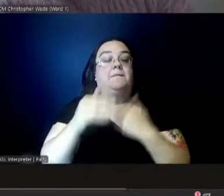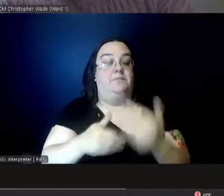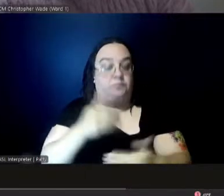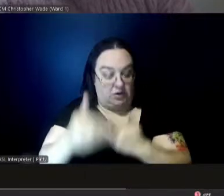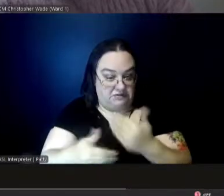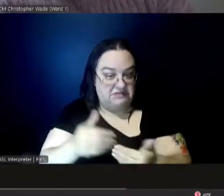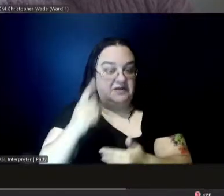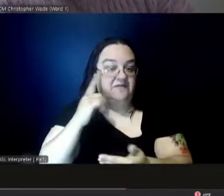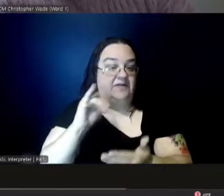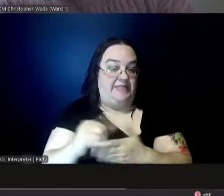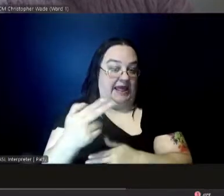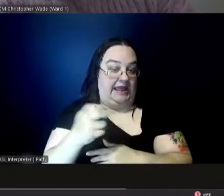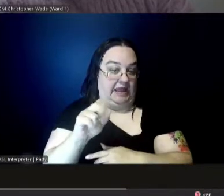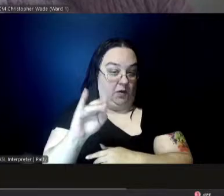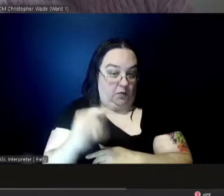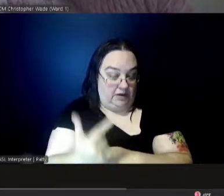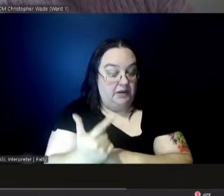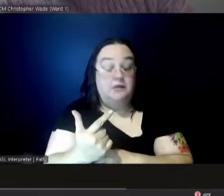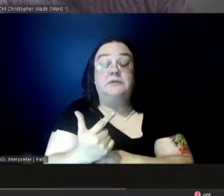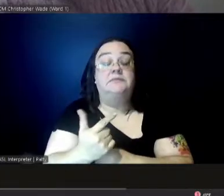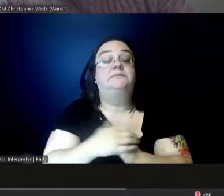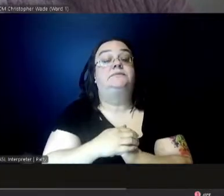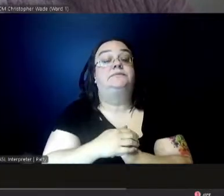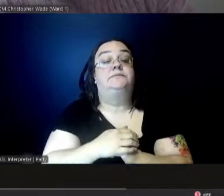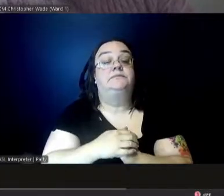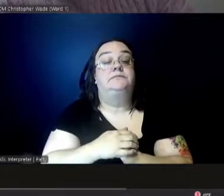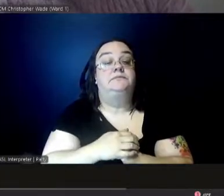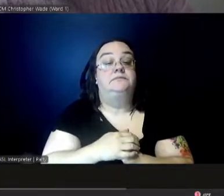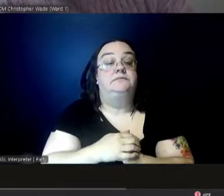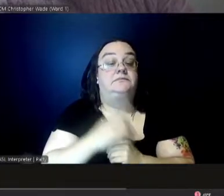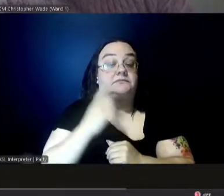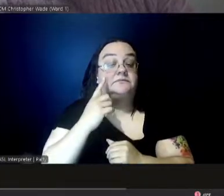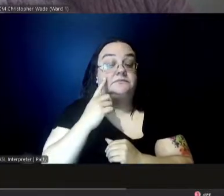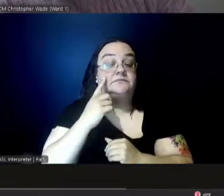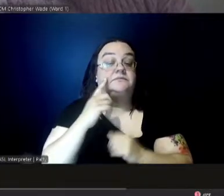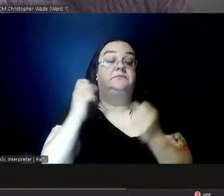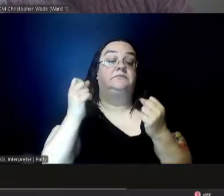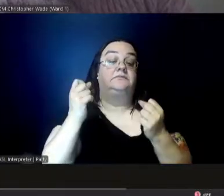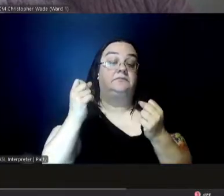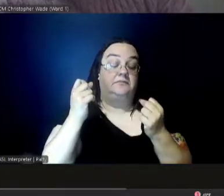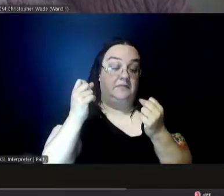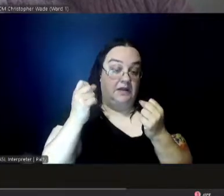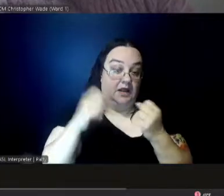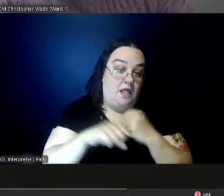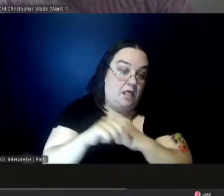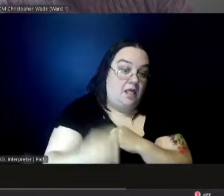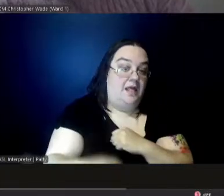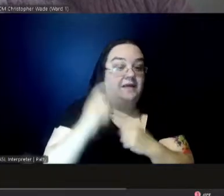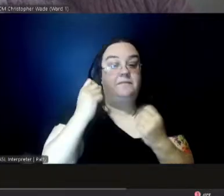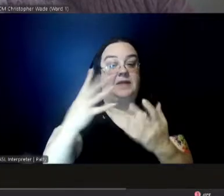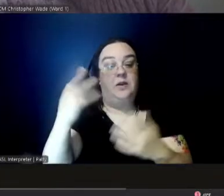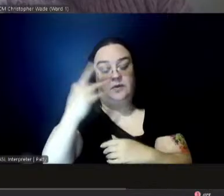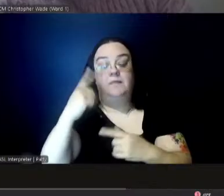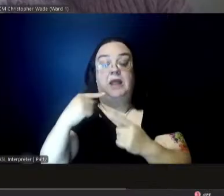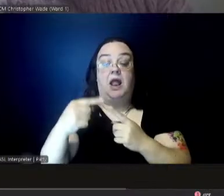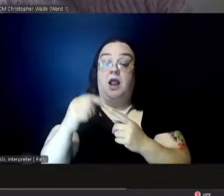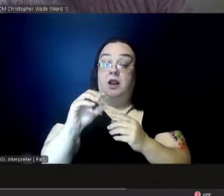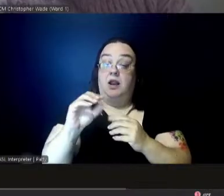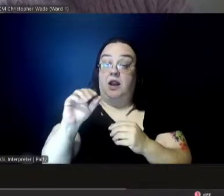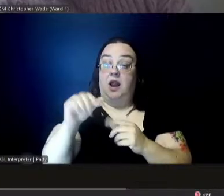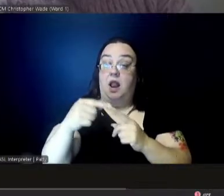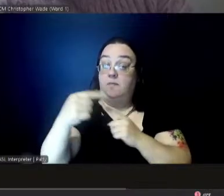hearing, which was prolonged for a variety of reasons, including a no-show by the opposing lawyer on my court date.